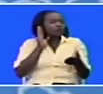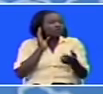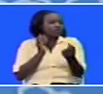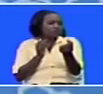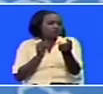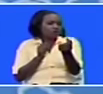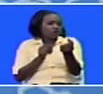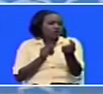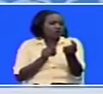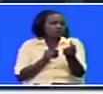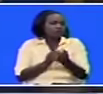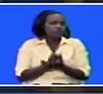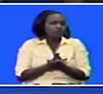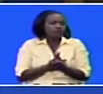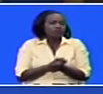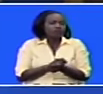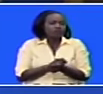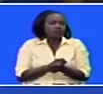debate.